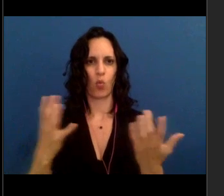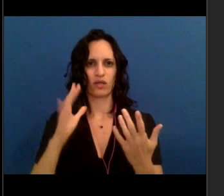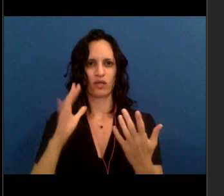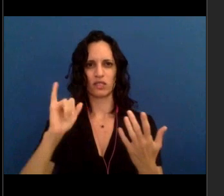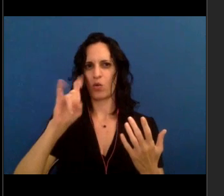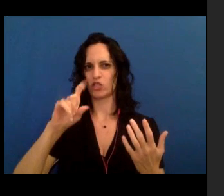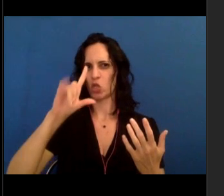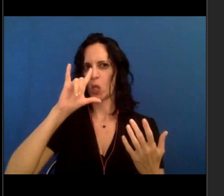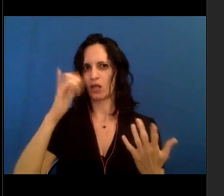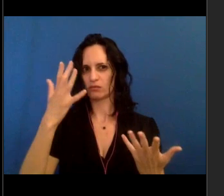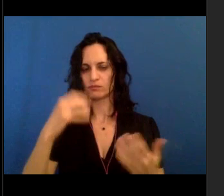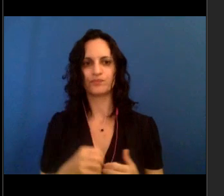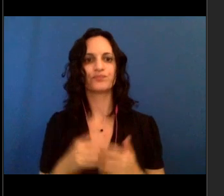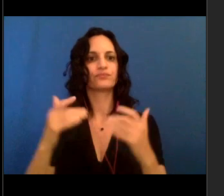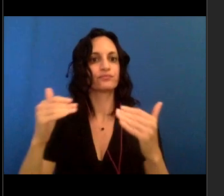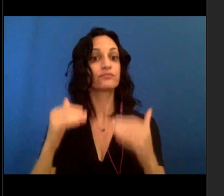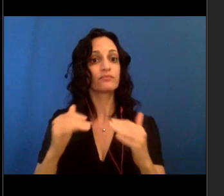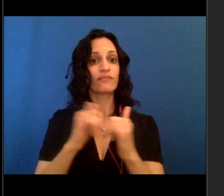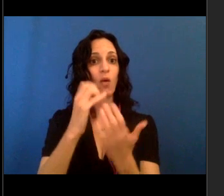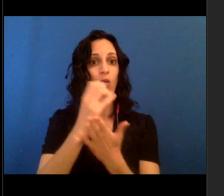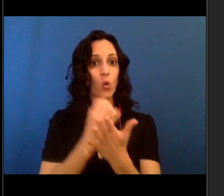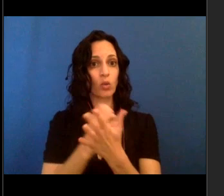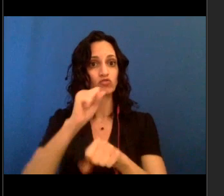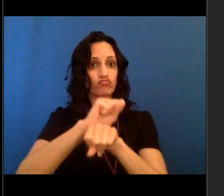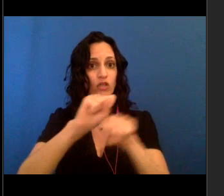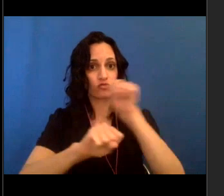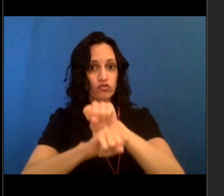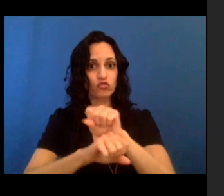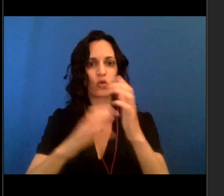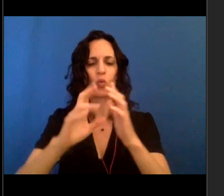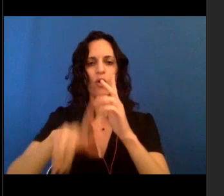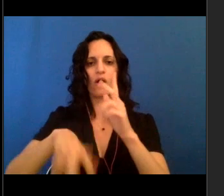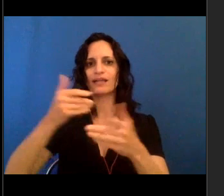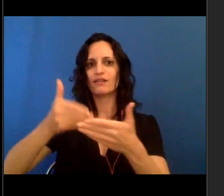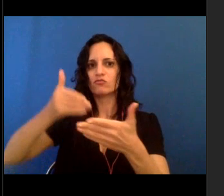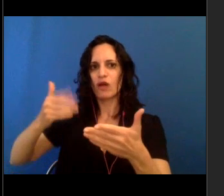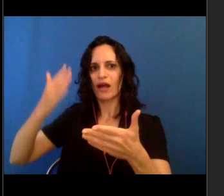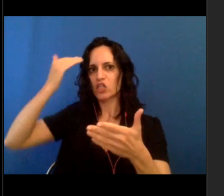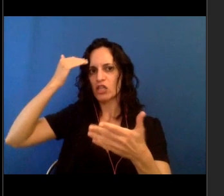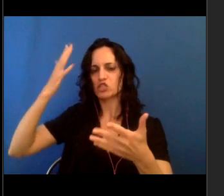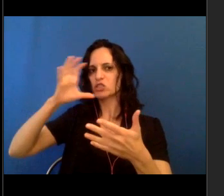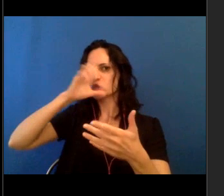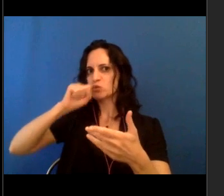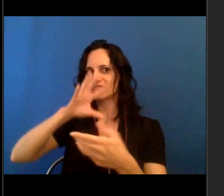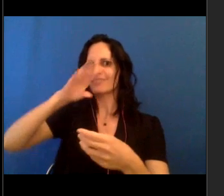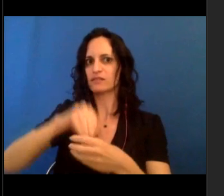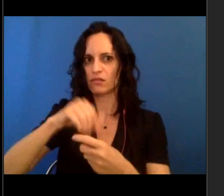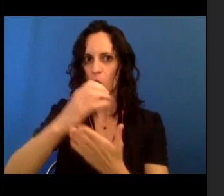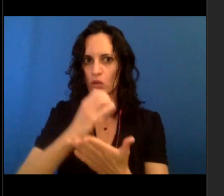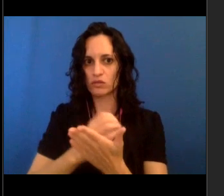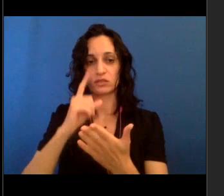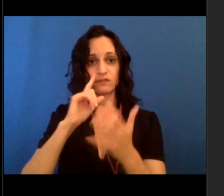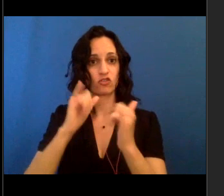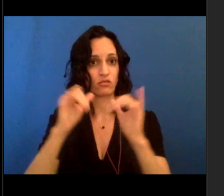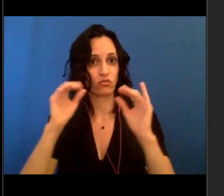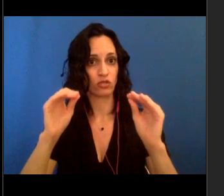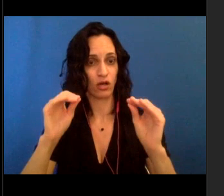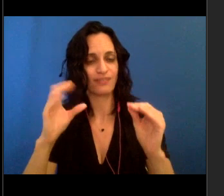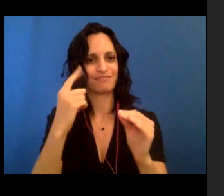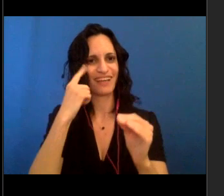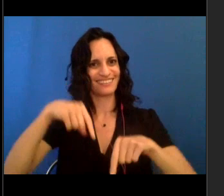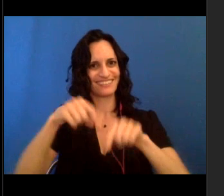Next, how are the courses actually structured and what type of prior knowledge is assumed in the way that these courses are taught? And since we're in